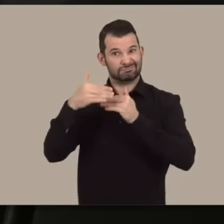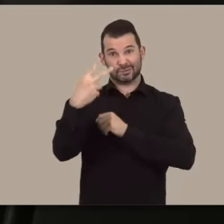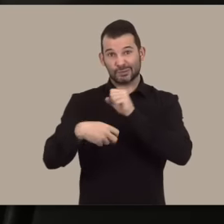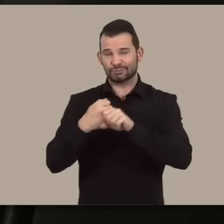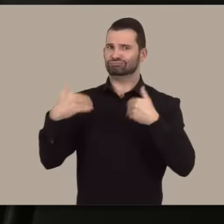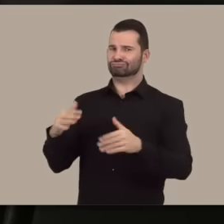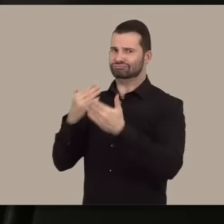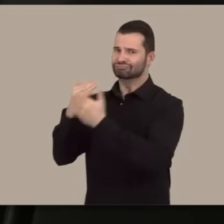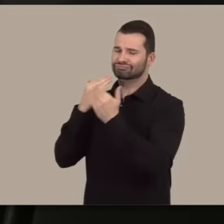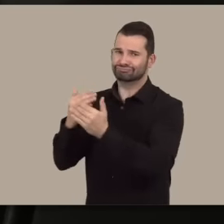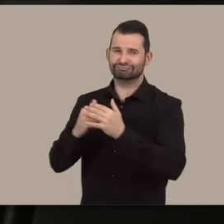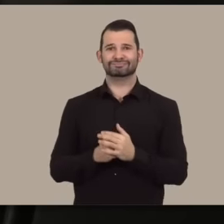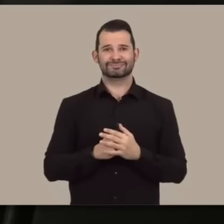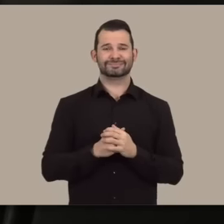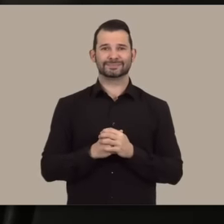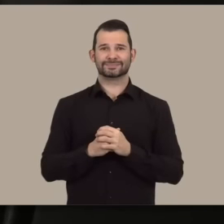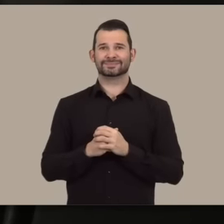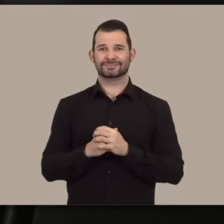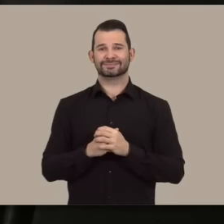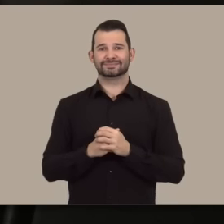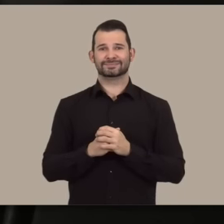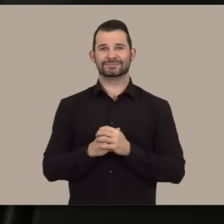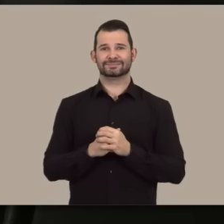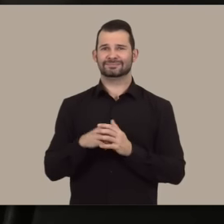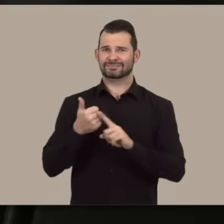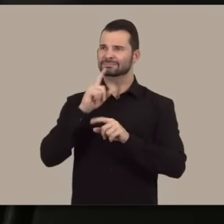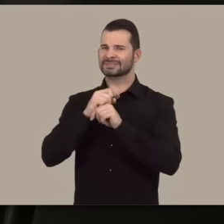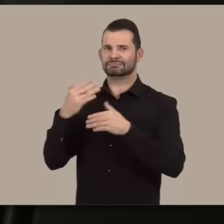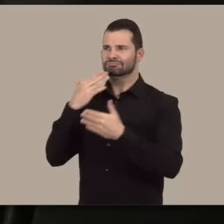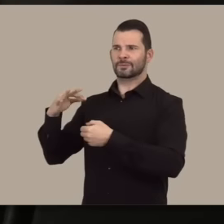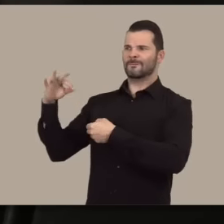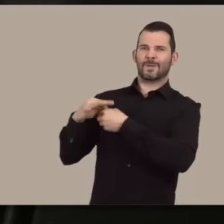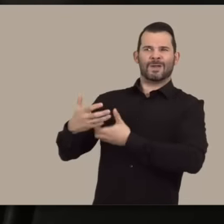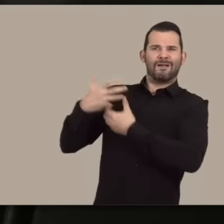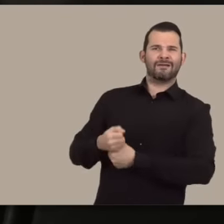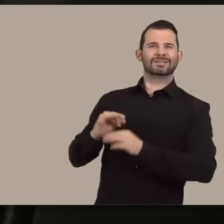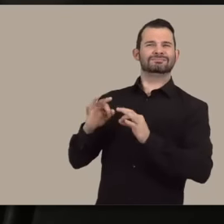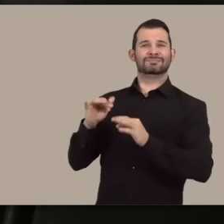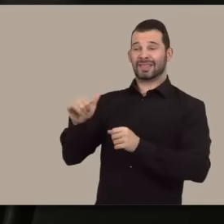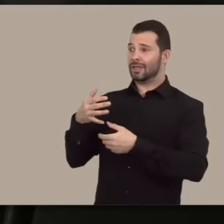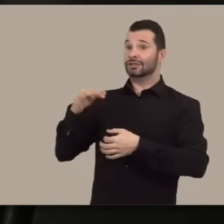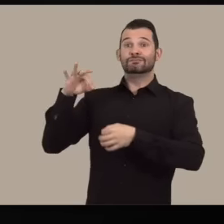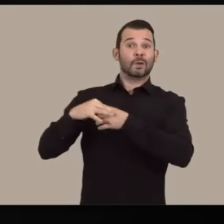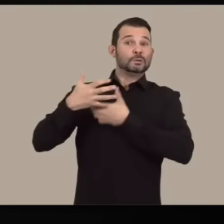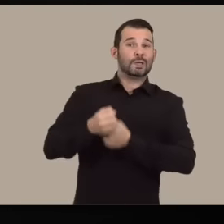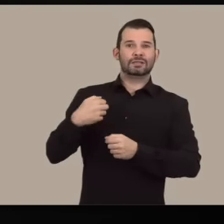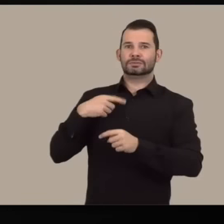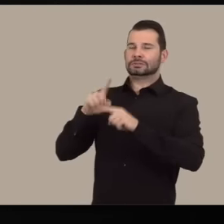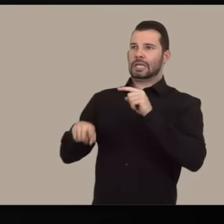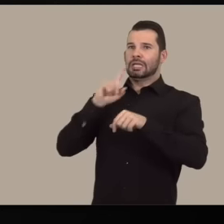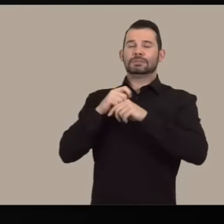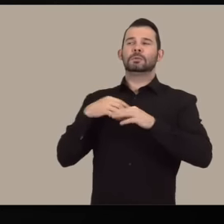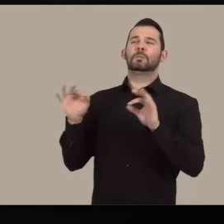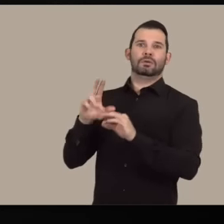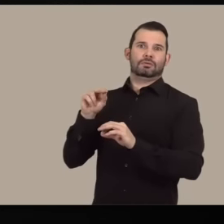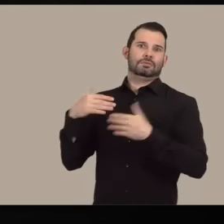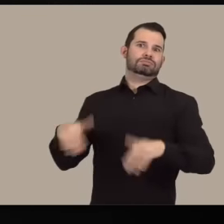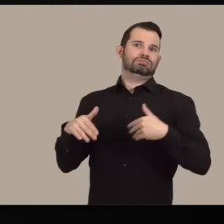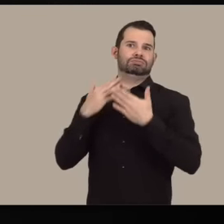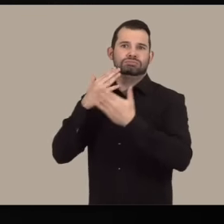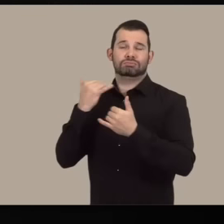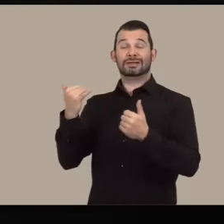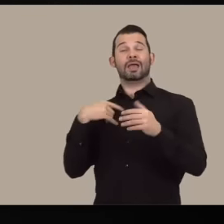$50 million per year for the next 2 years. It's a great vote of confidence, a vote of trust that cannot be overstated.